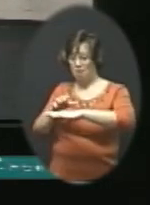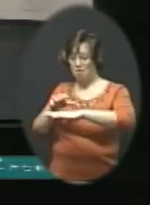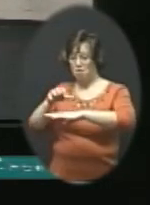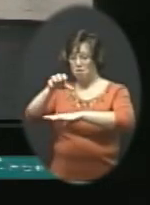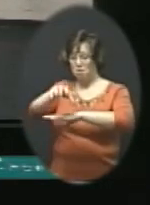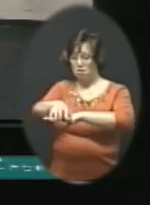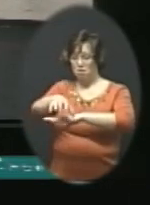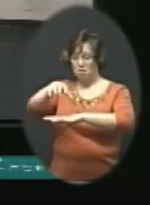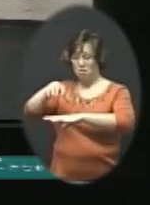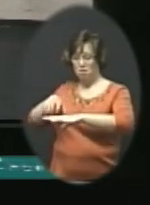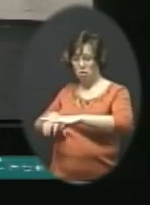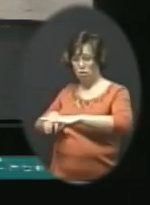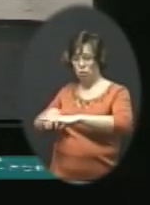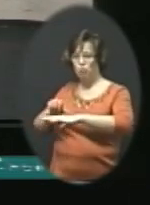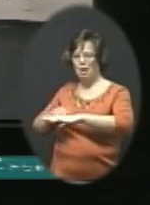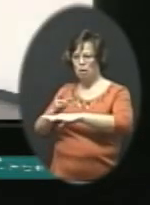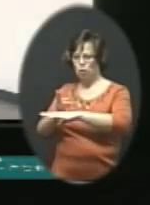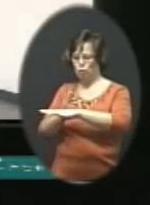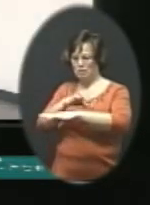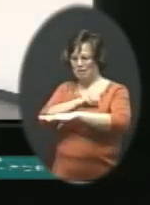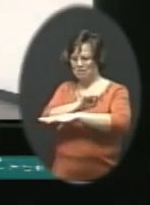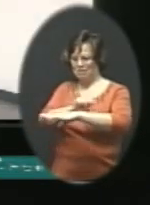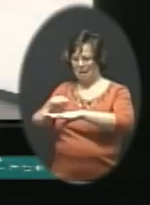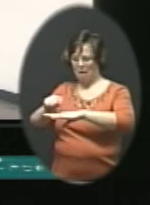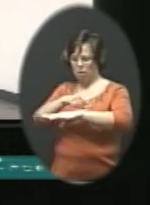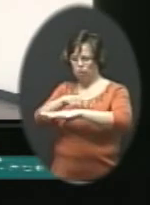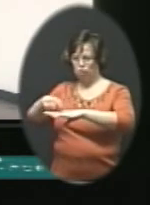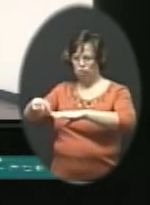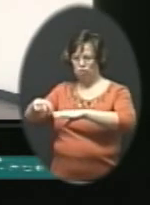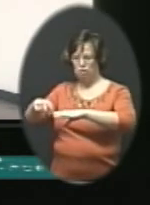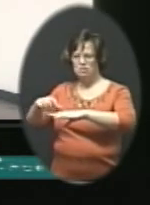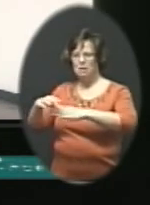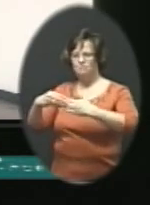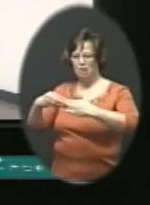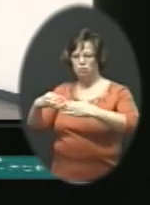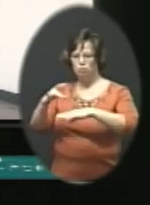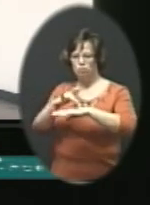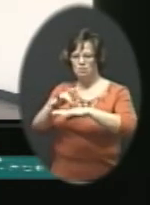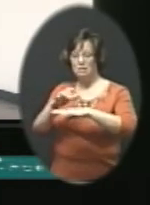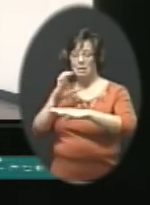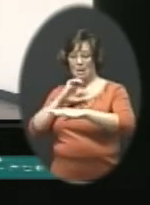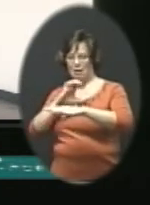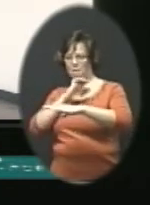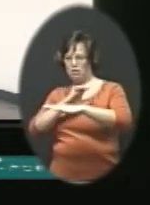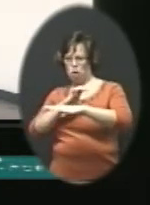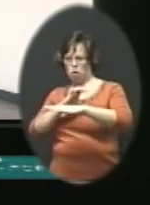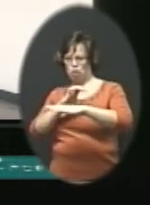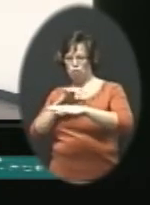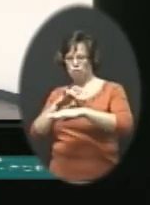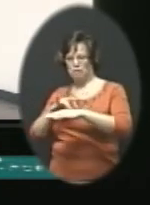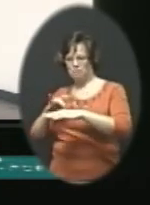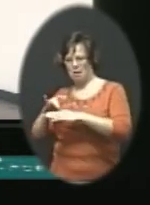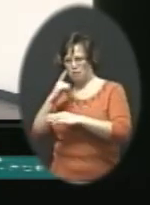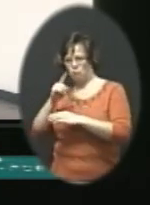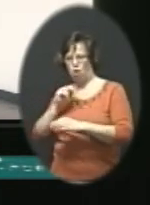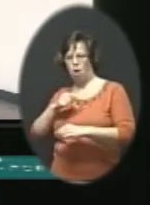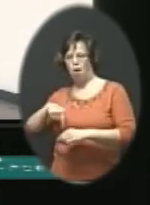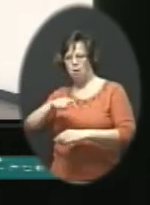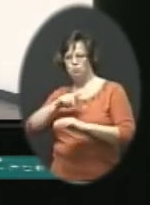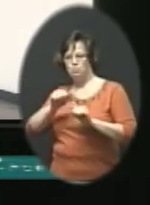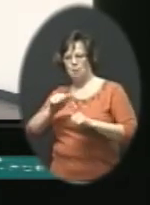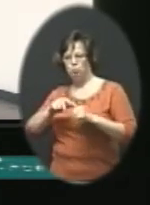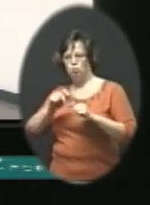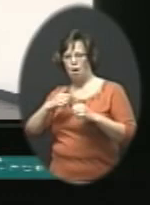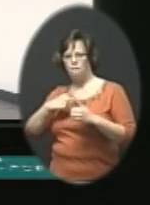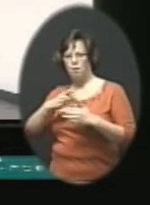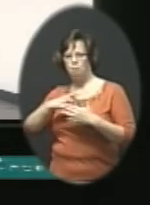we can use that as a flexible space. There's in the cafeteria, there's a great space for us to be able to have